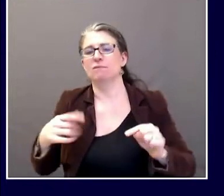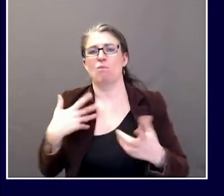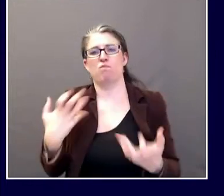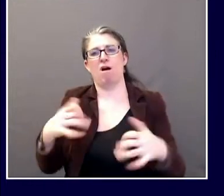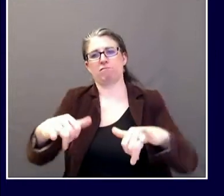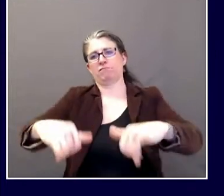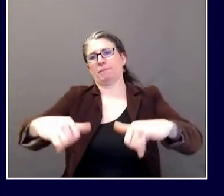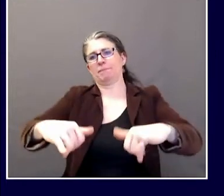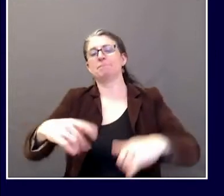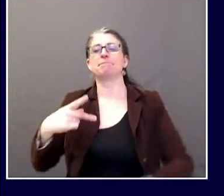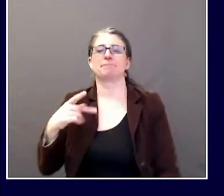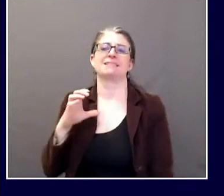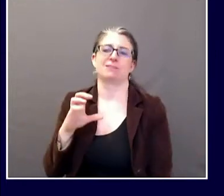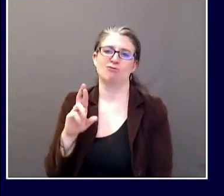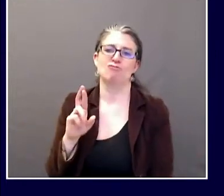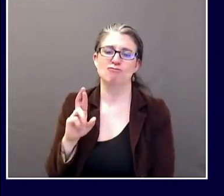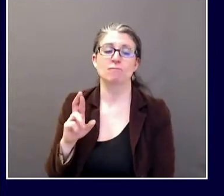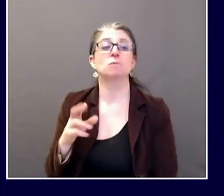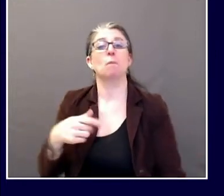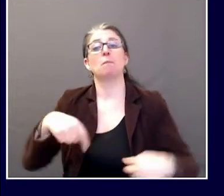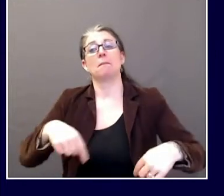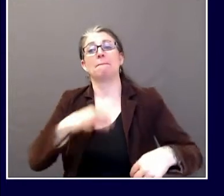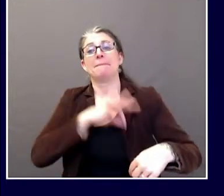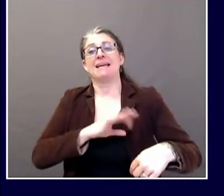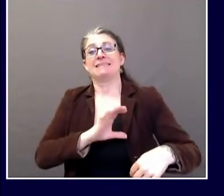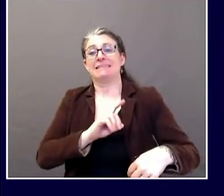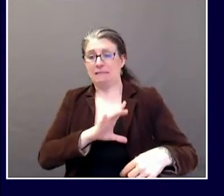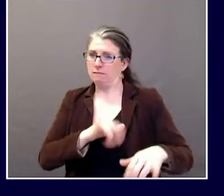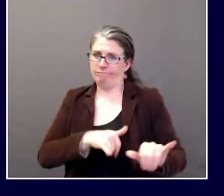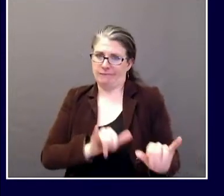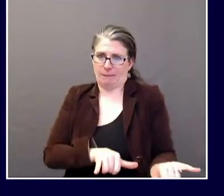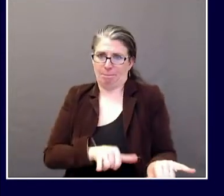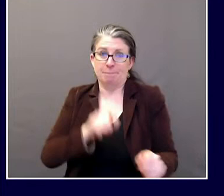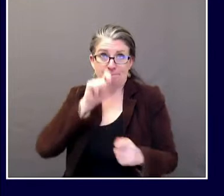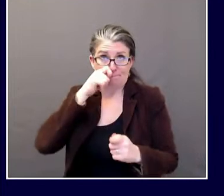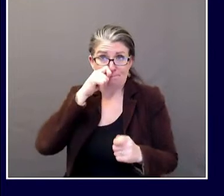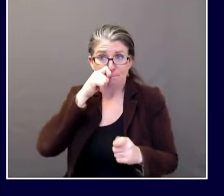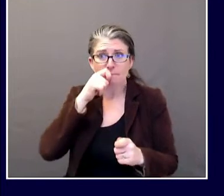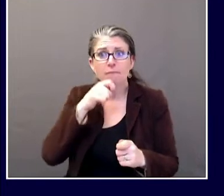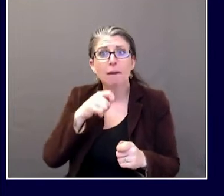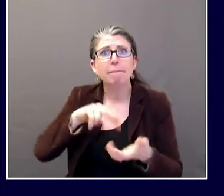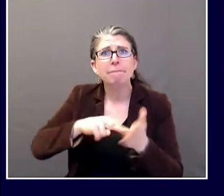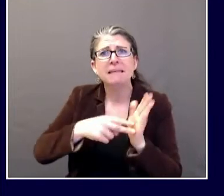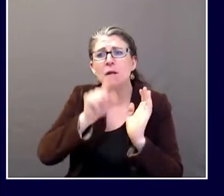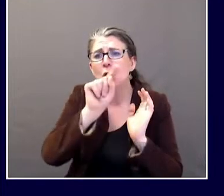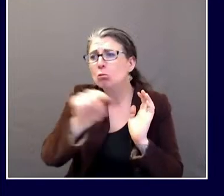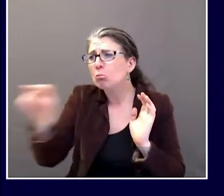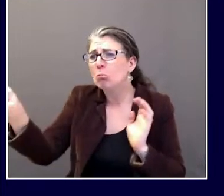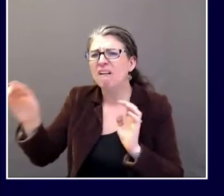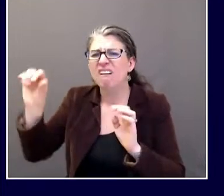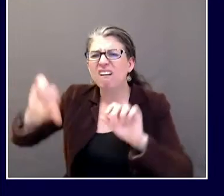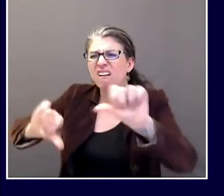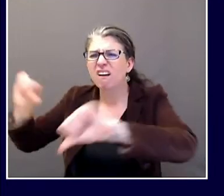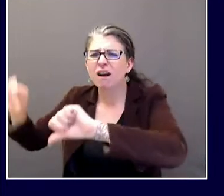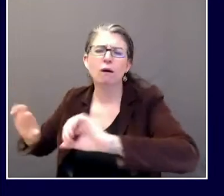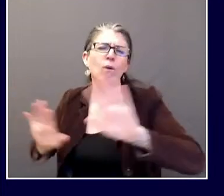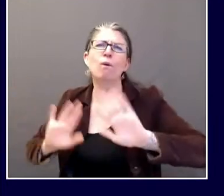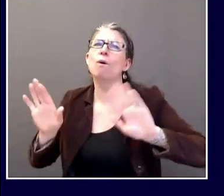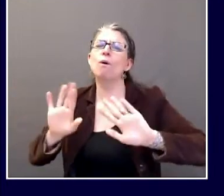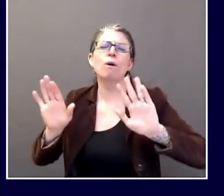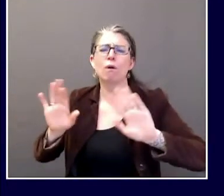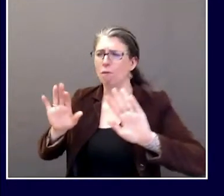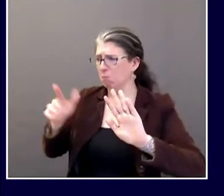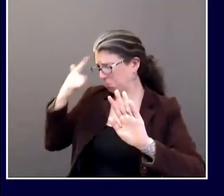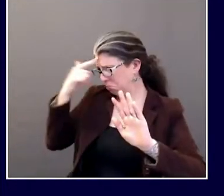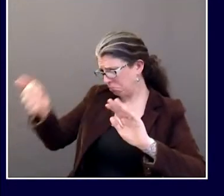doesn't preclude other types of testing modalities from being used in other parts of the state, as I mentioned, at the University of Maine. As